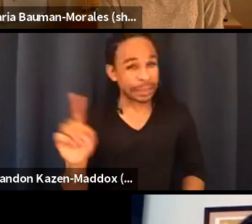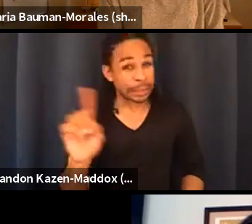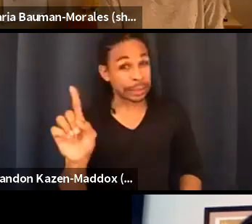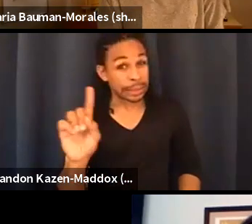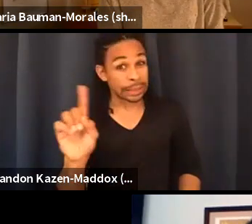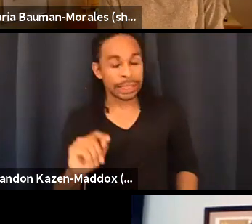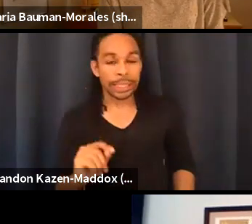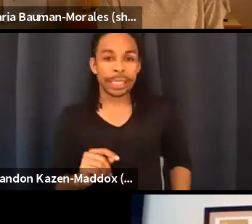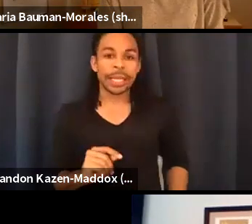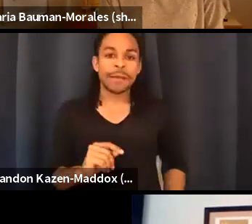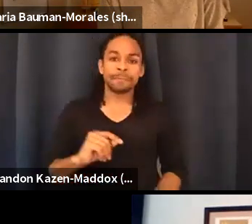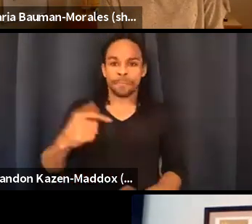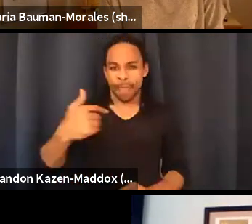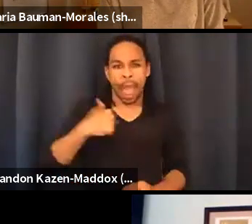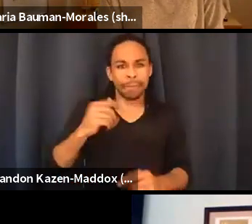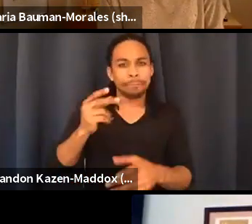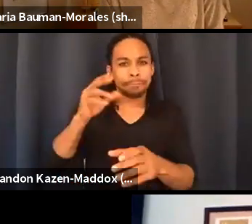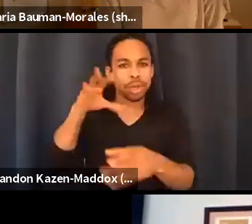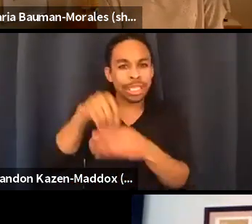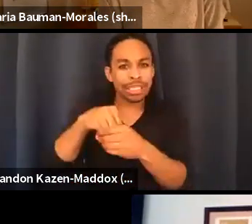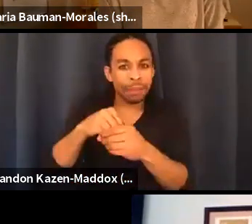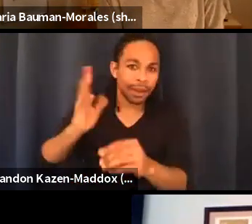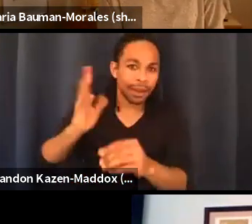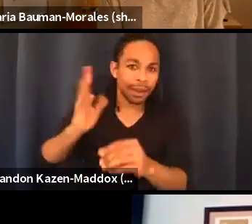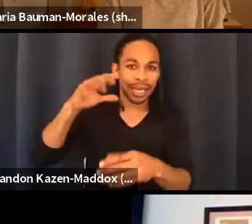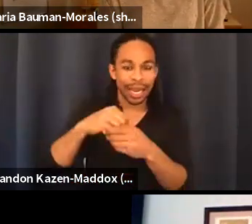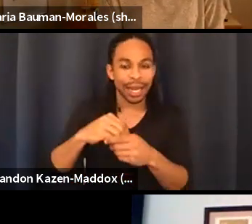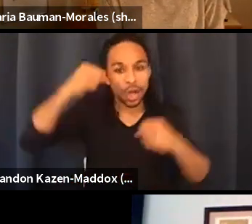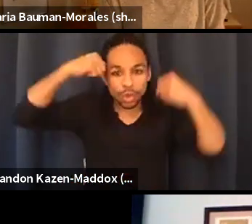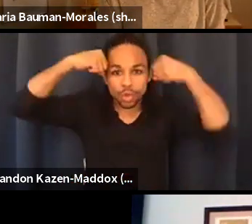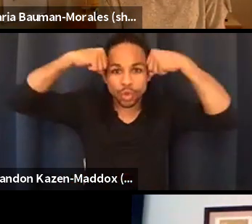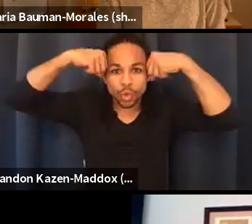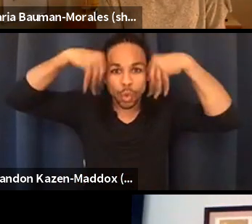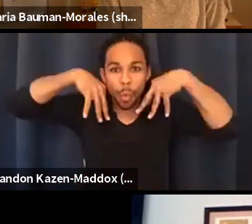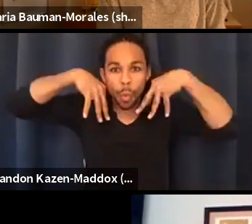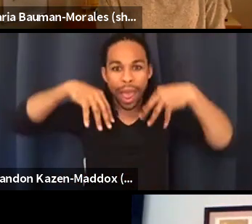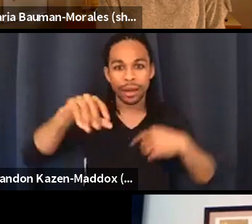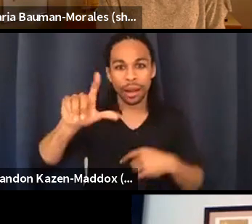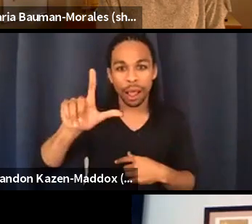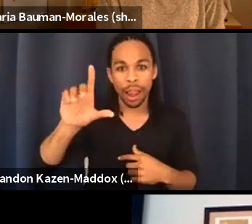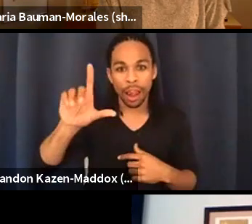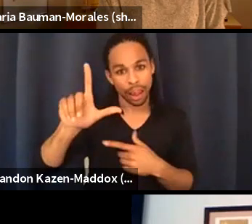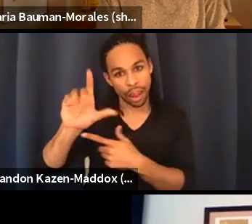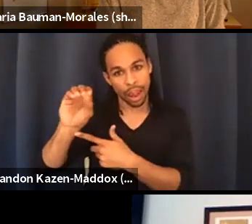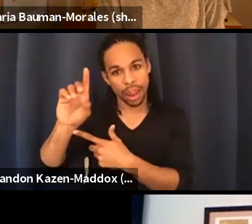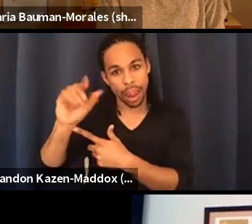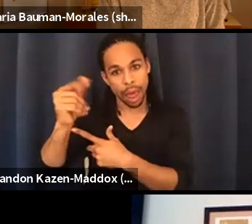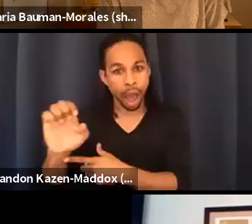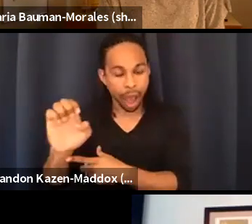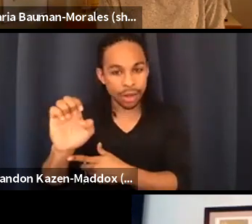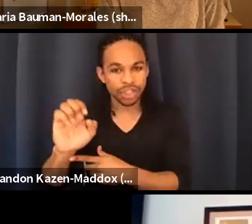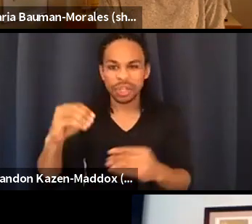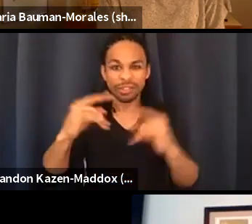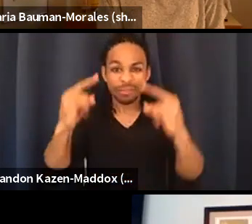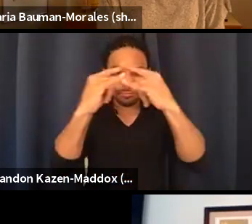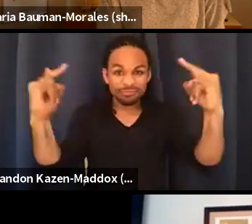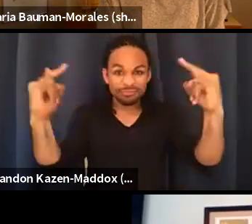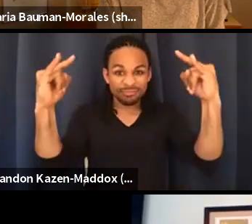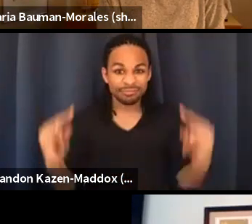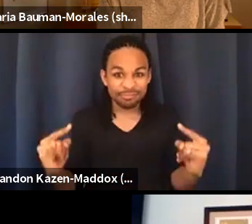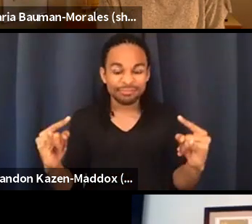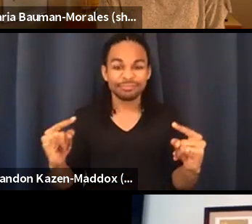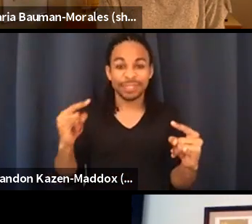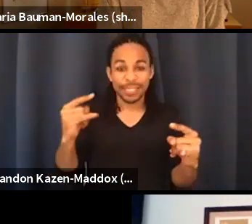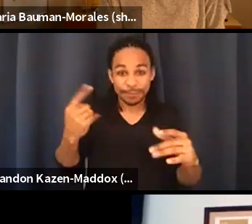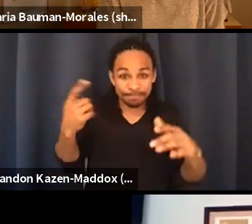had to actually build the lodge itself. So it was a group of 10 of us. So we collected stones, we collected blankets, we collected all of these